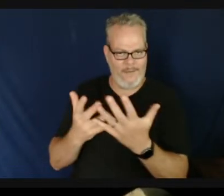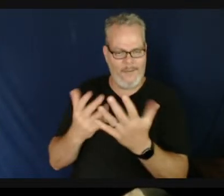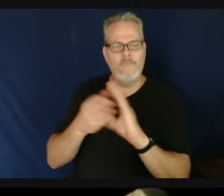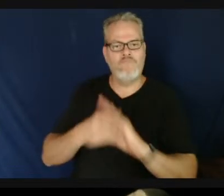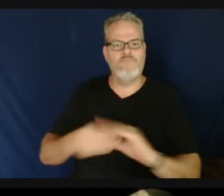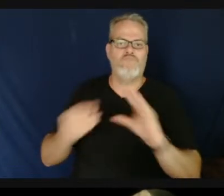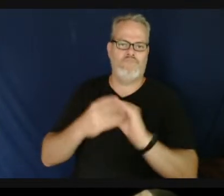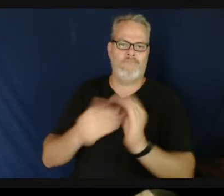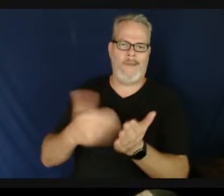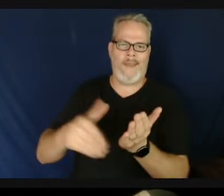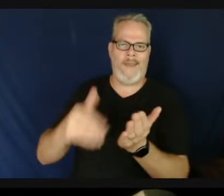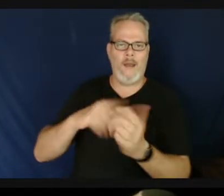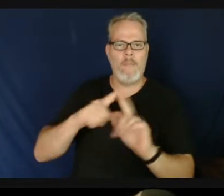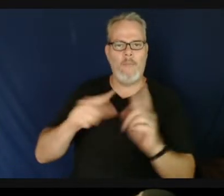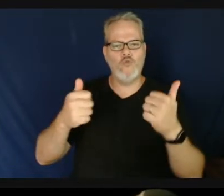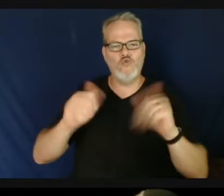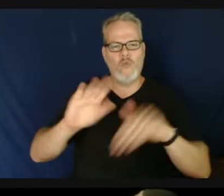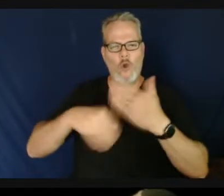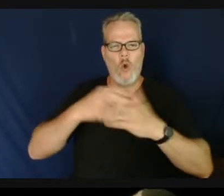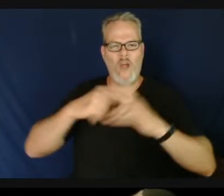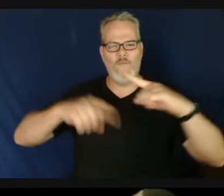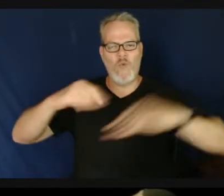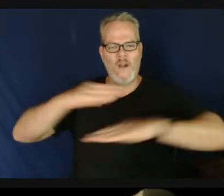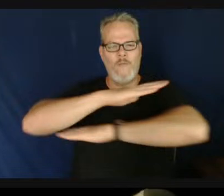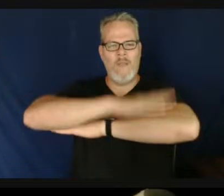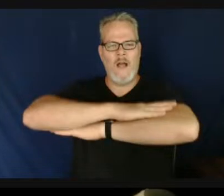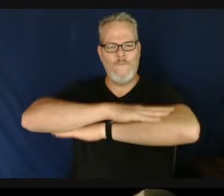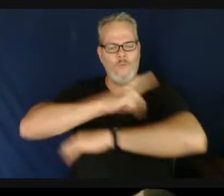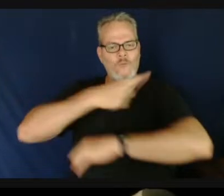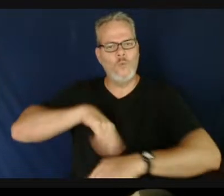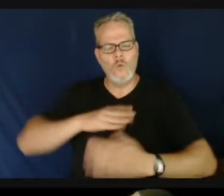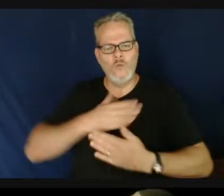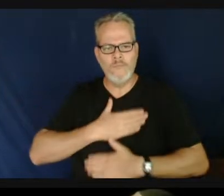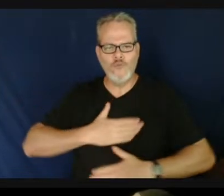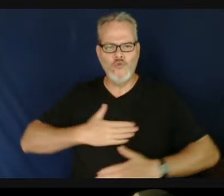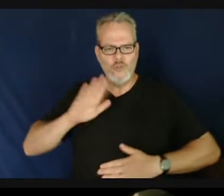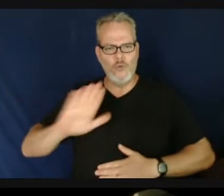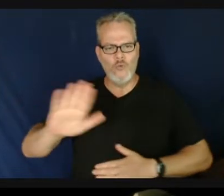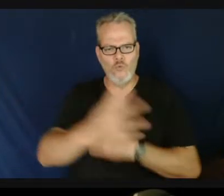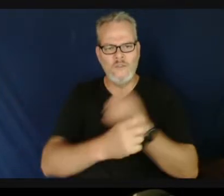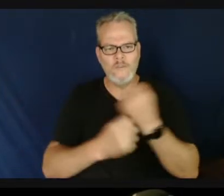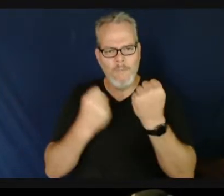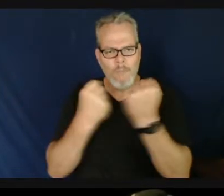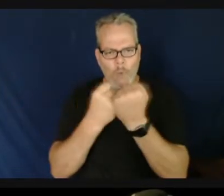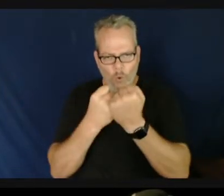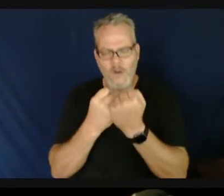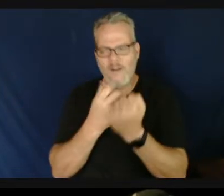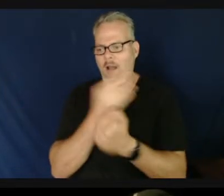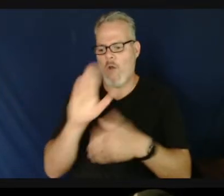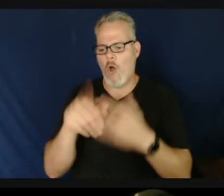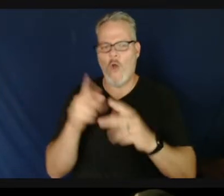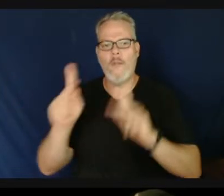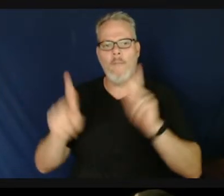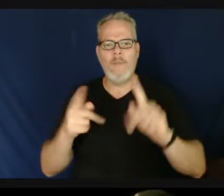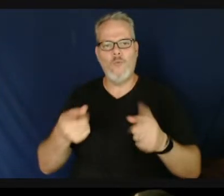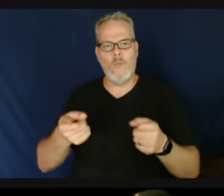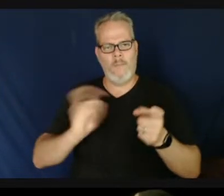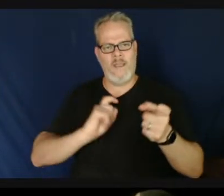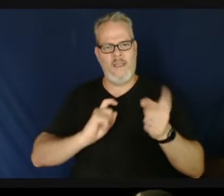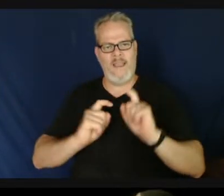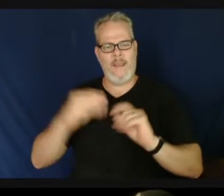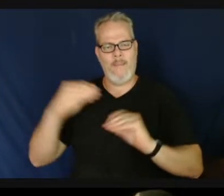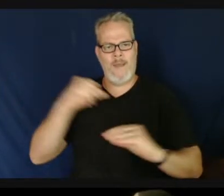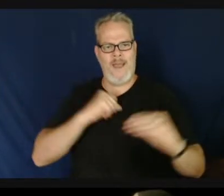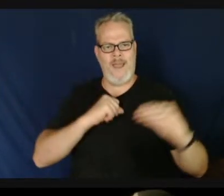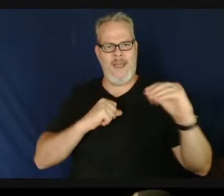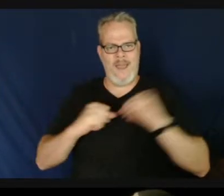the different platforms. So we appreciate your support there, as well as everybody that has made donations. We do take donations